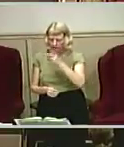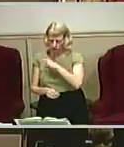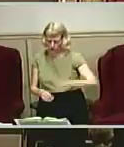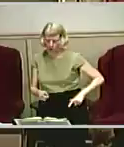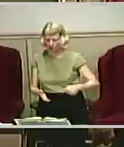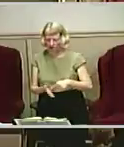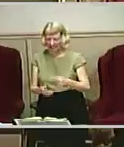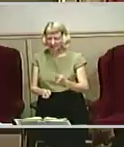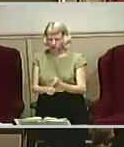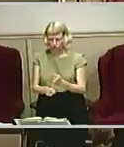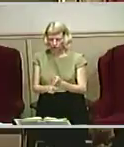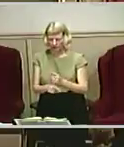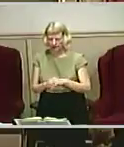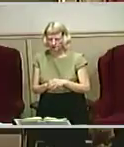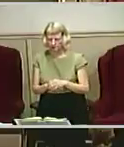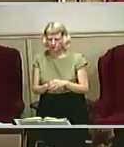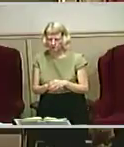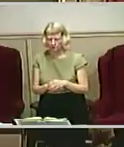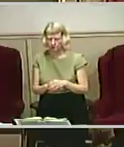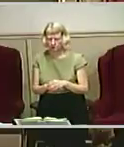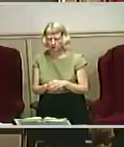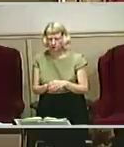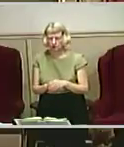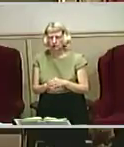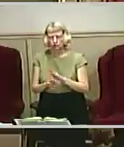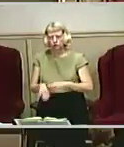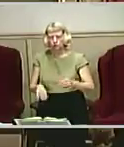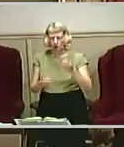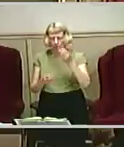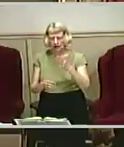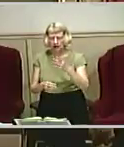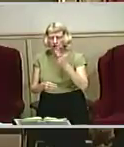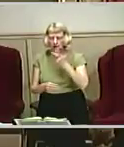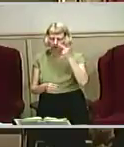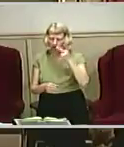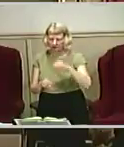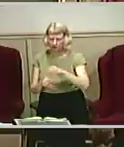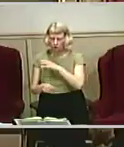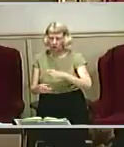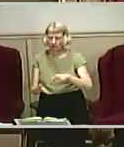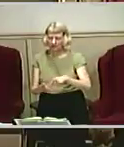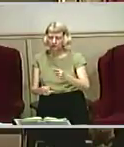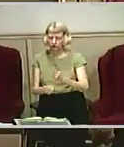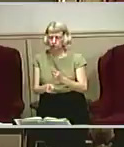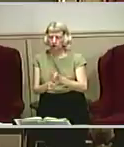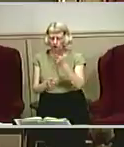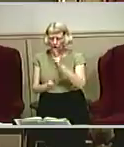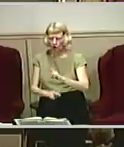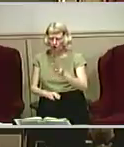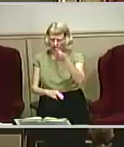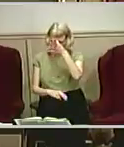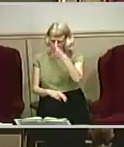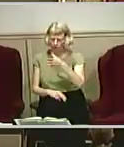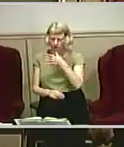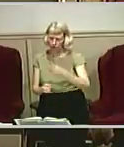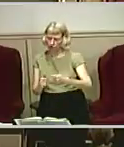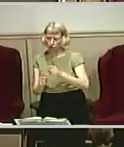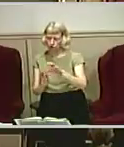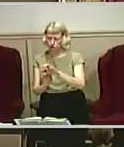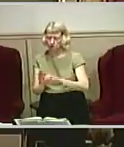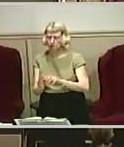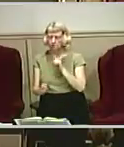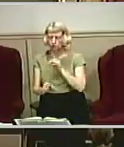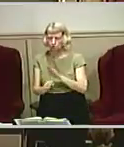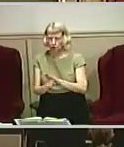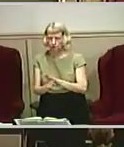right. And this is what we talked about in youth group. Children, obey your parents in the Lord, for this is right. Honor thy father and mother, which is the first commandment with